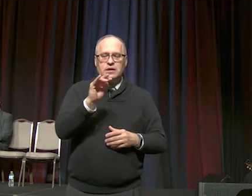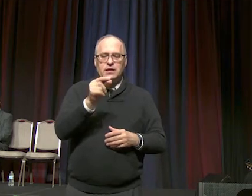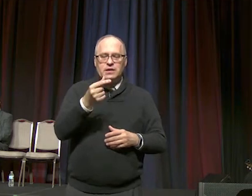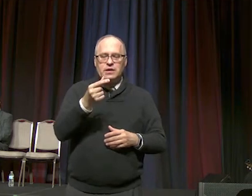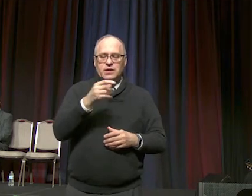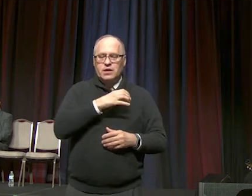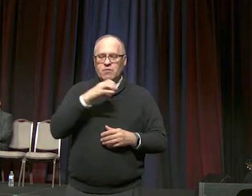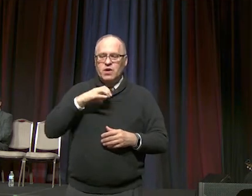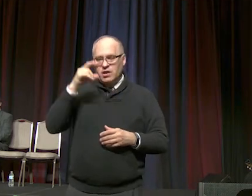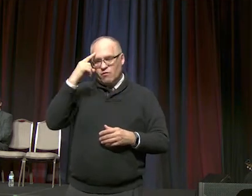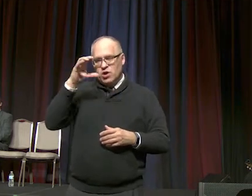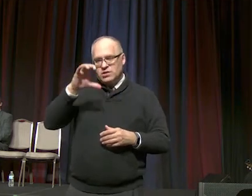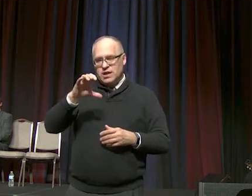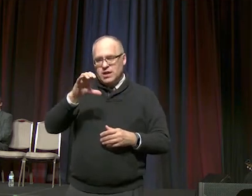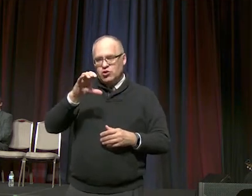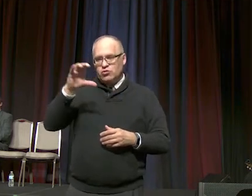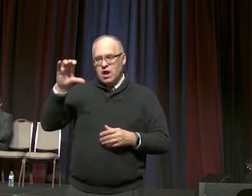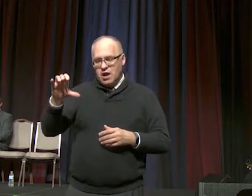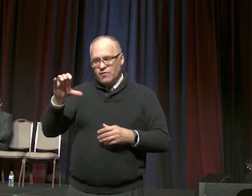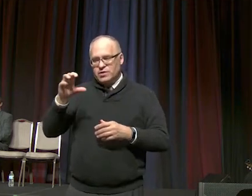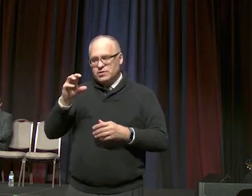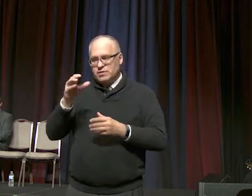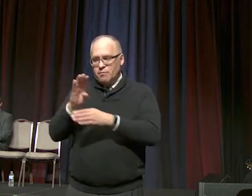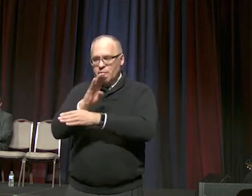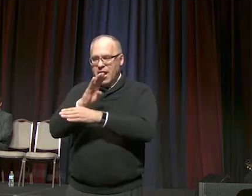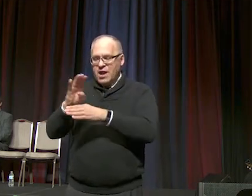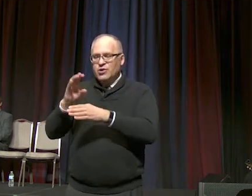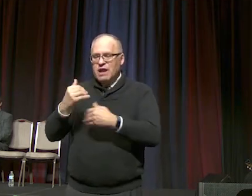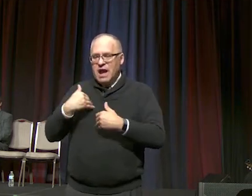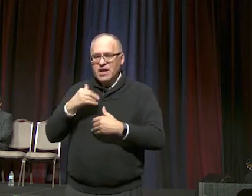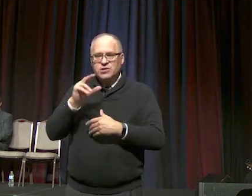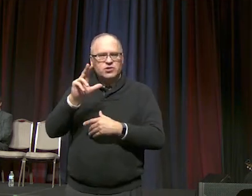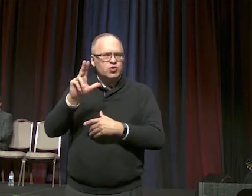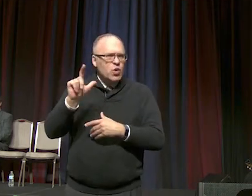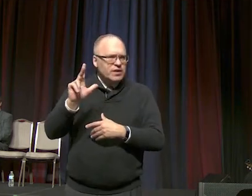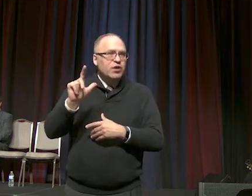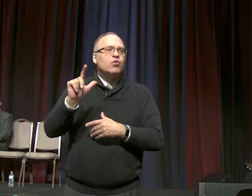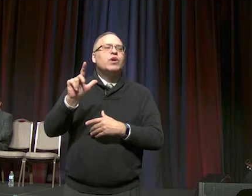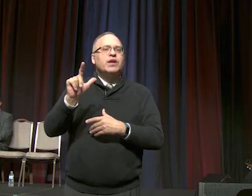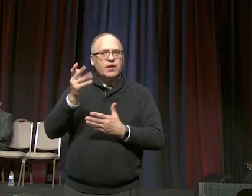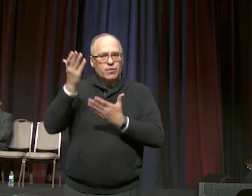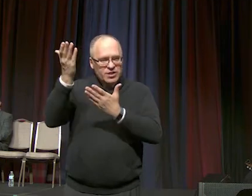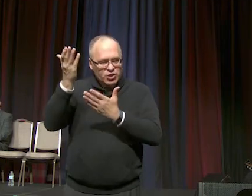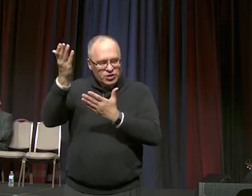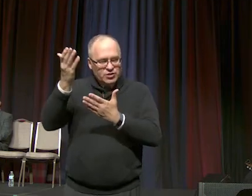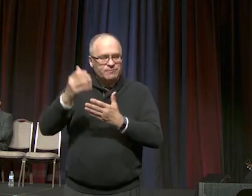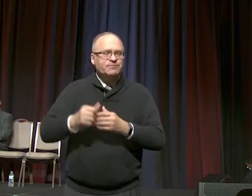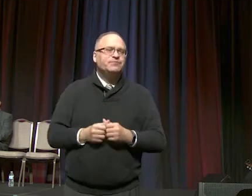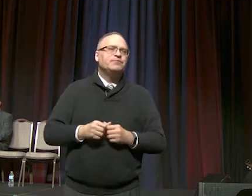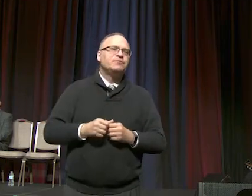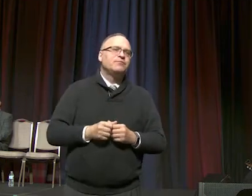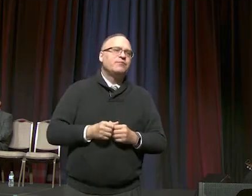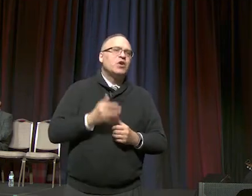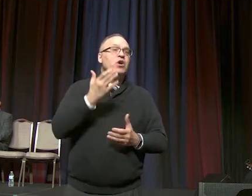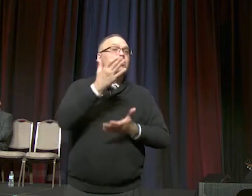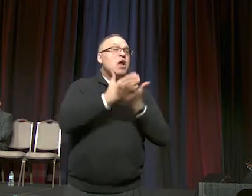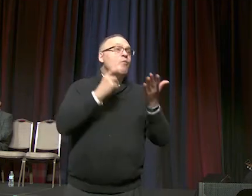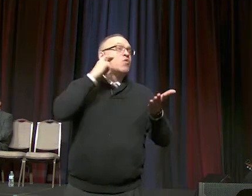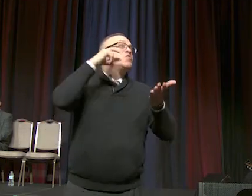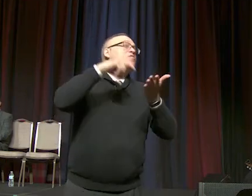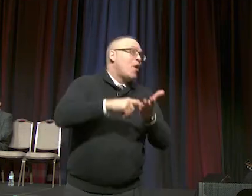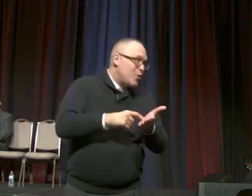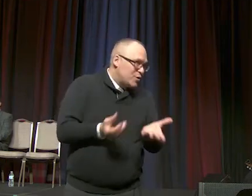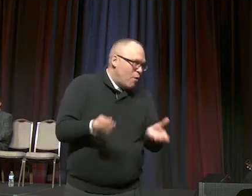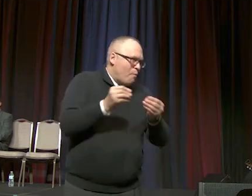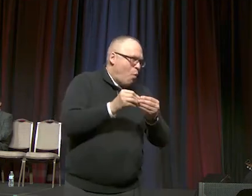Conference Matters contains 23 petitions. Some of you will notice that there are more